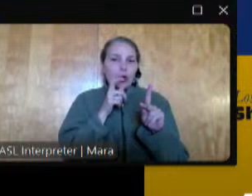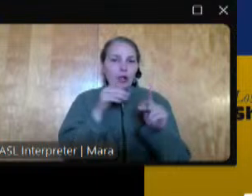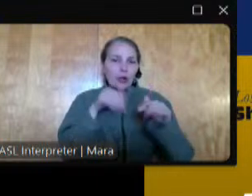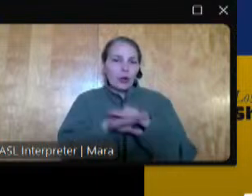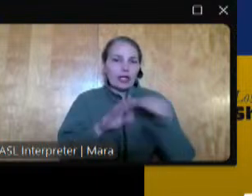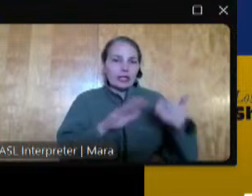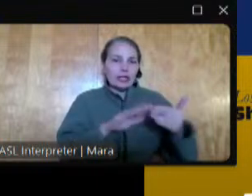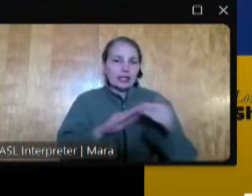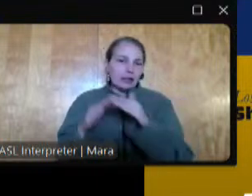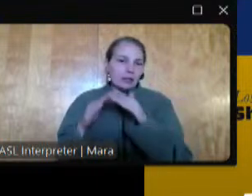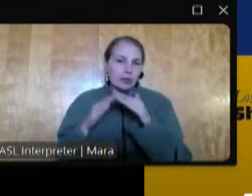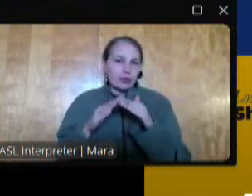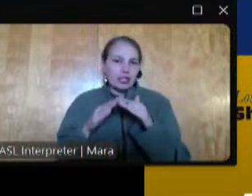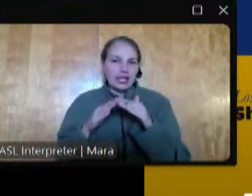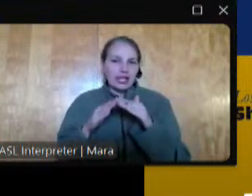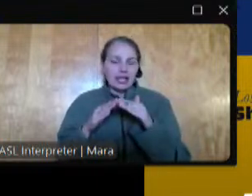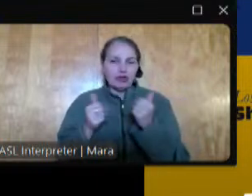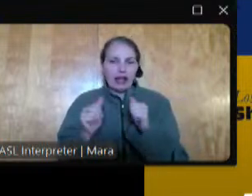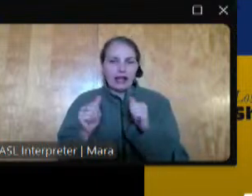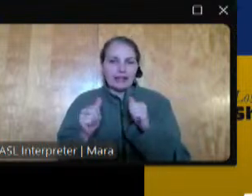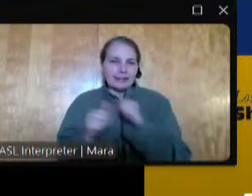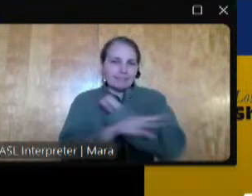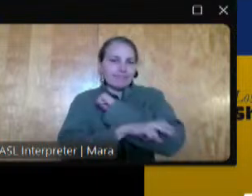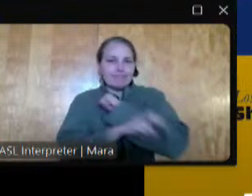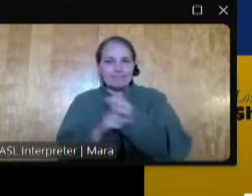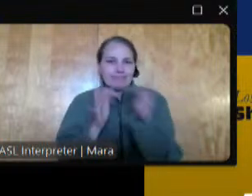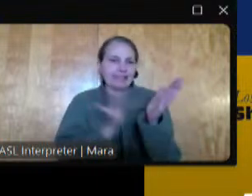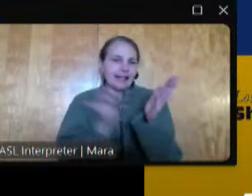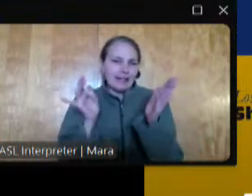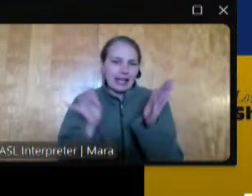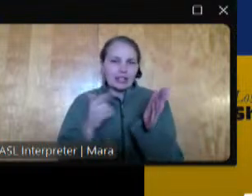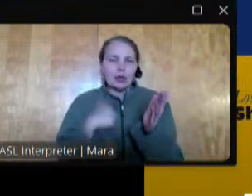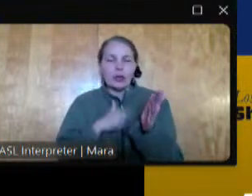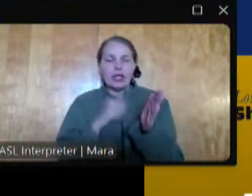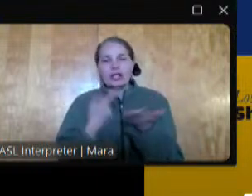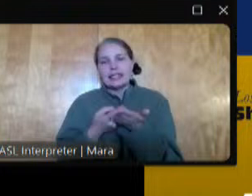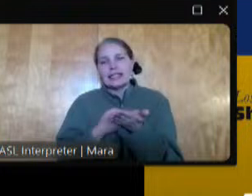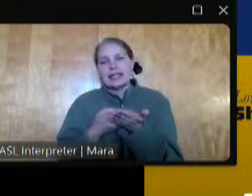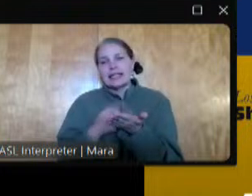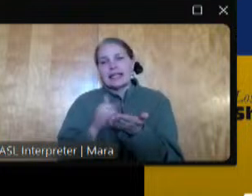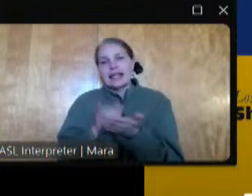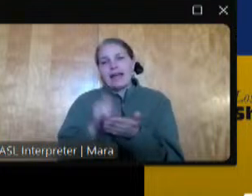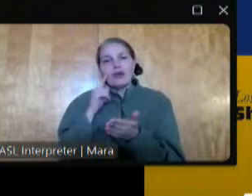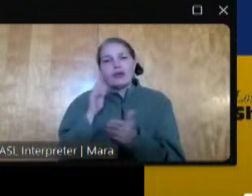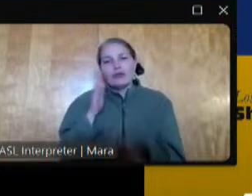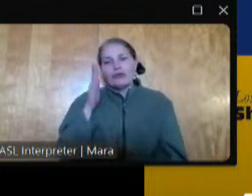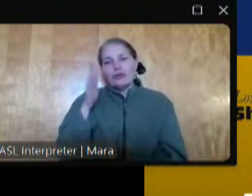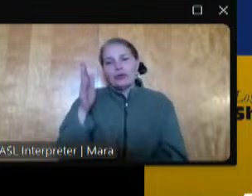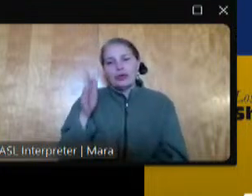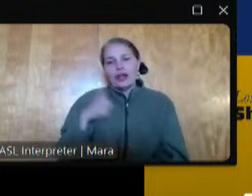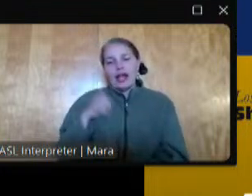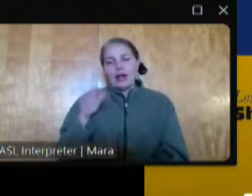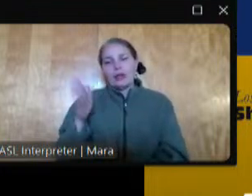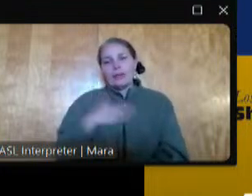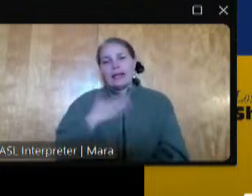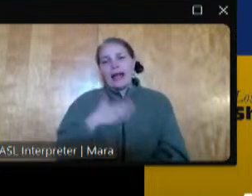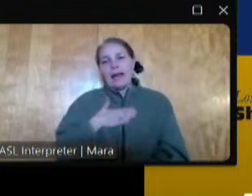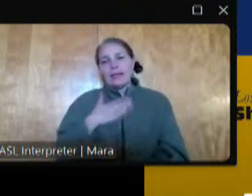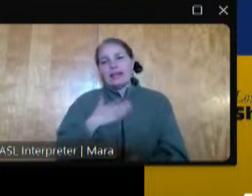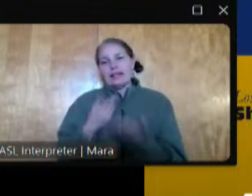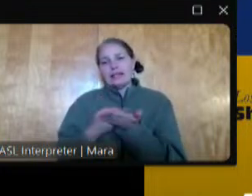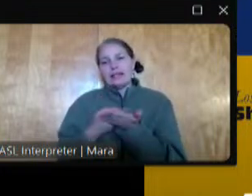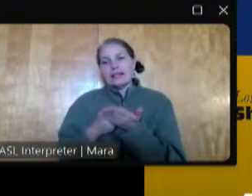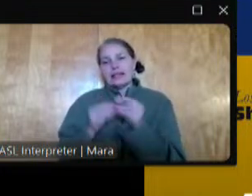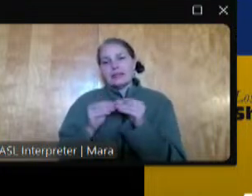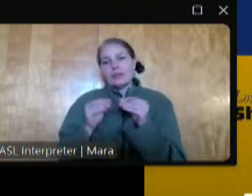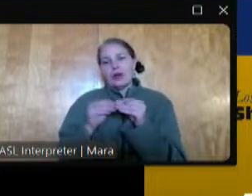community. So that's something that's going to be talked about in the near future, but I'll be happy to talk about it a lot more at the Altadena